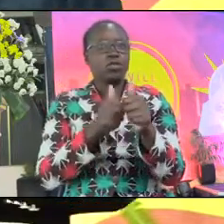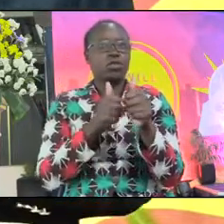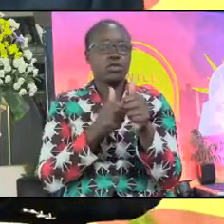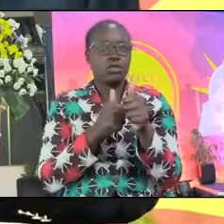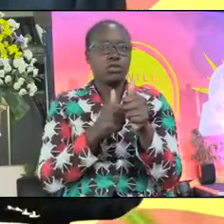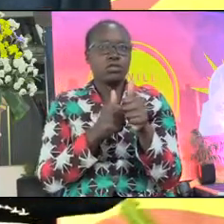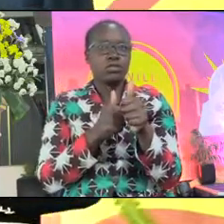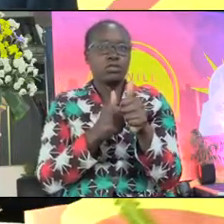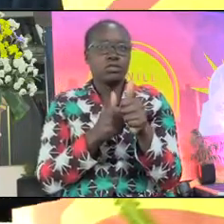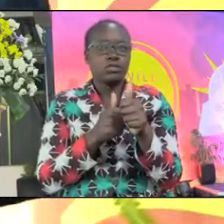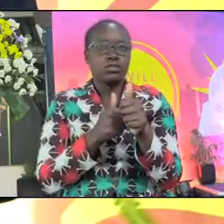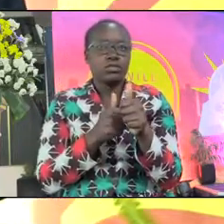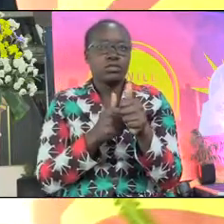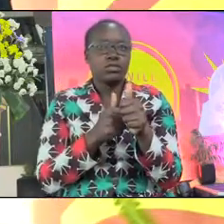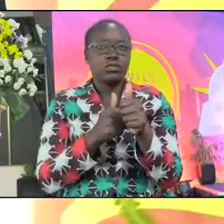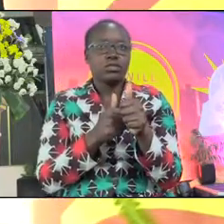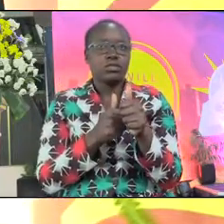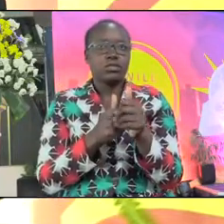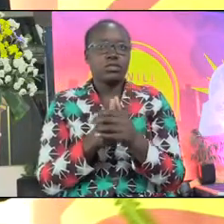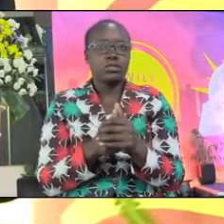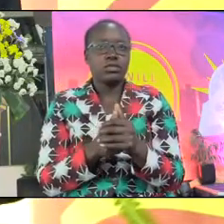apostles.